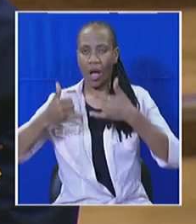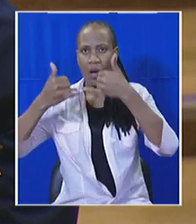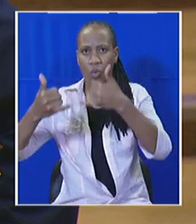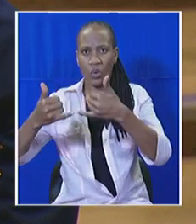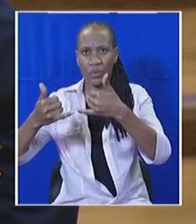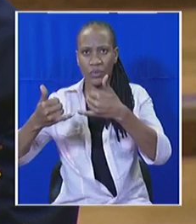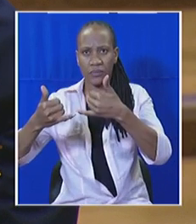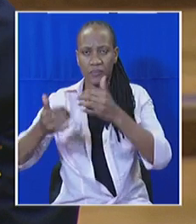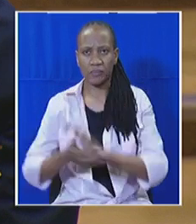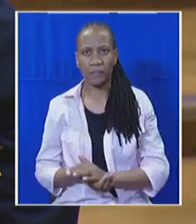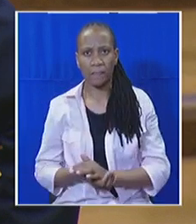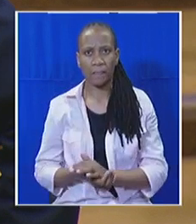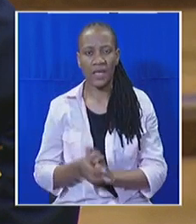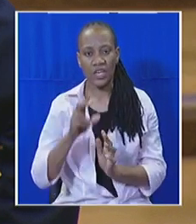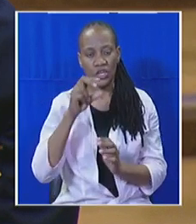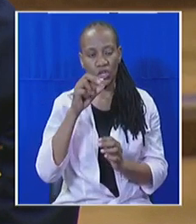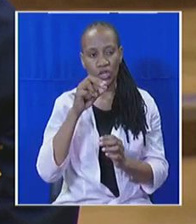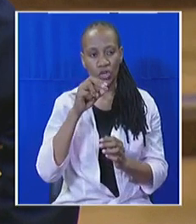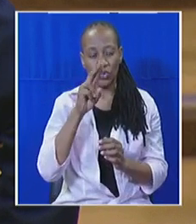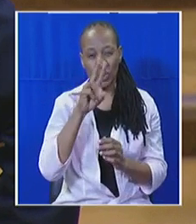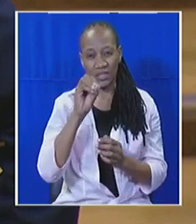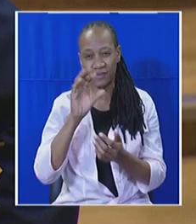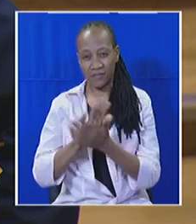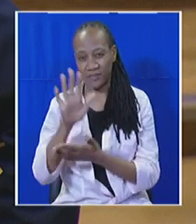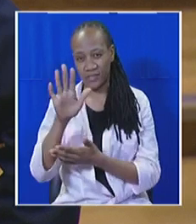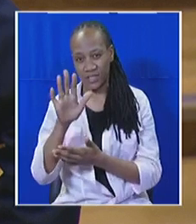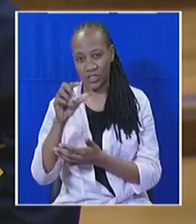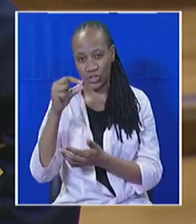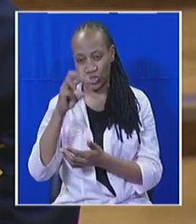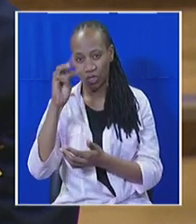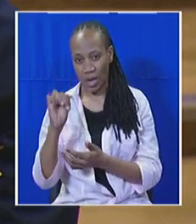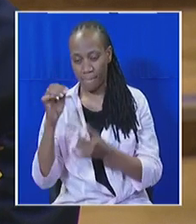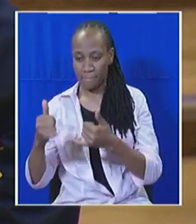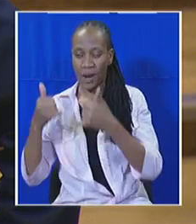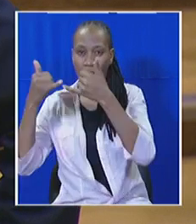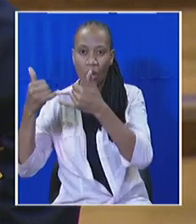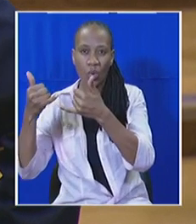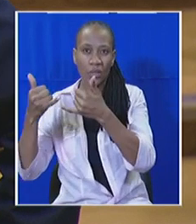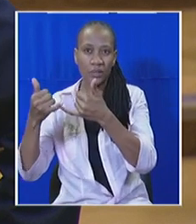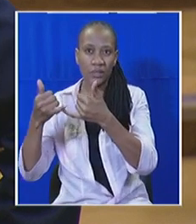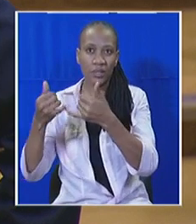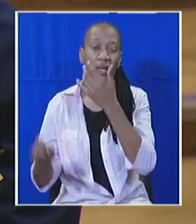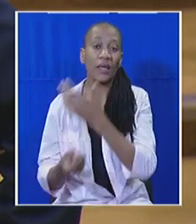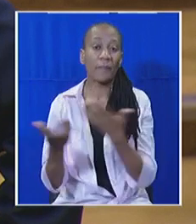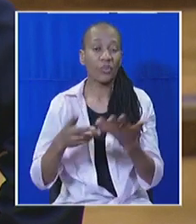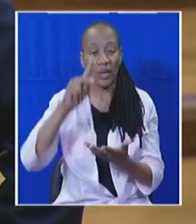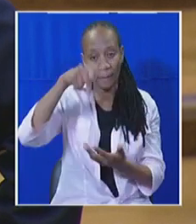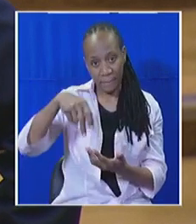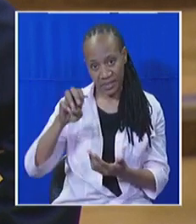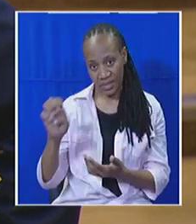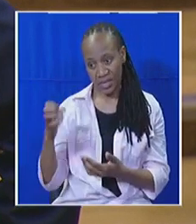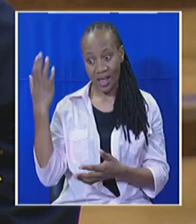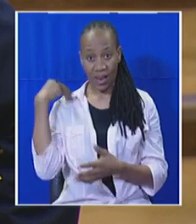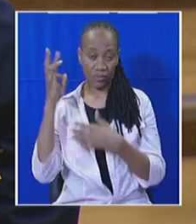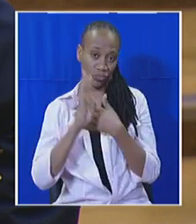the 2015 Herald GM Citizen of the Year Award, respectively, at a Glitzy Award ceremony held in Port Elizabeth last